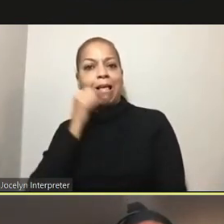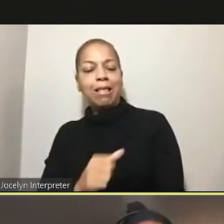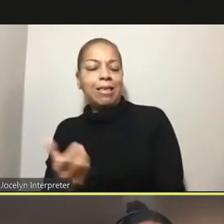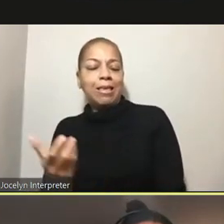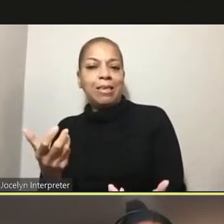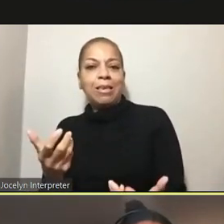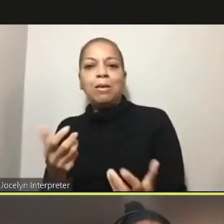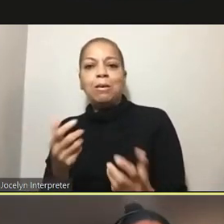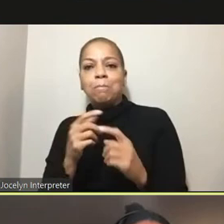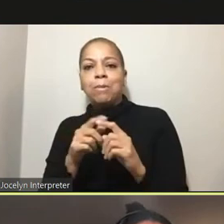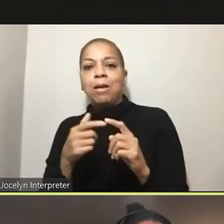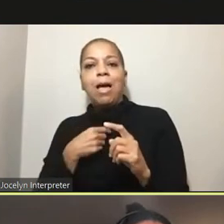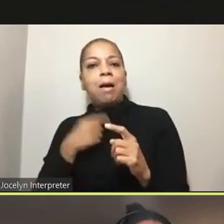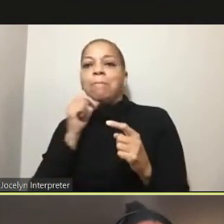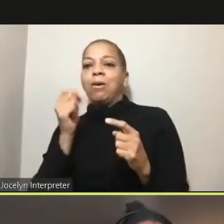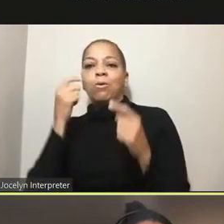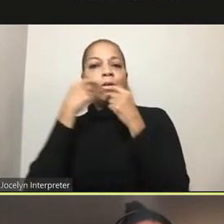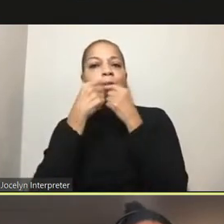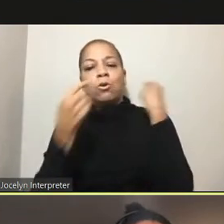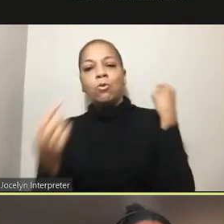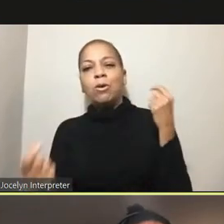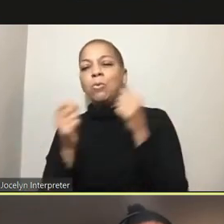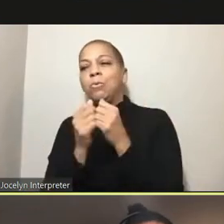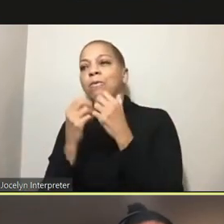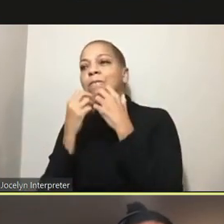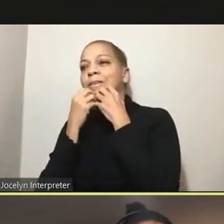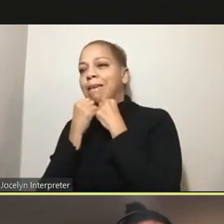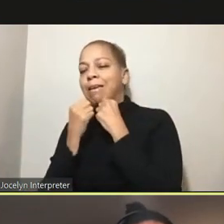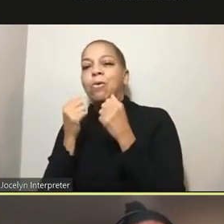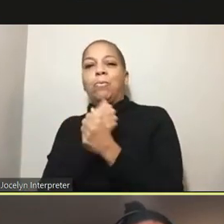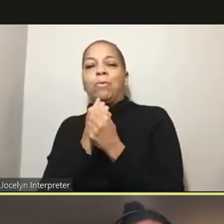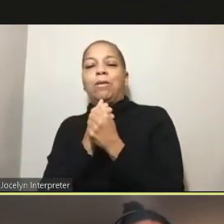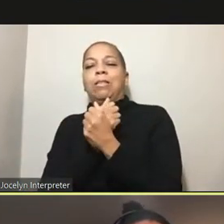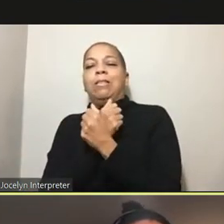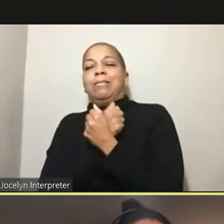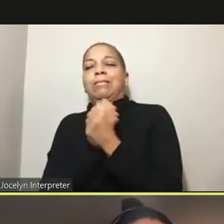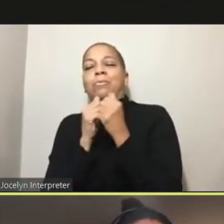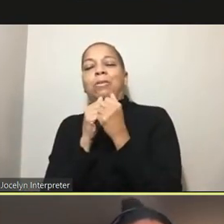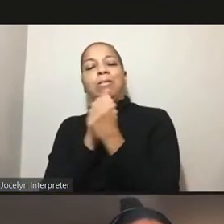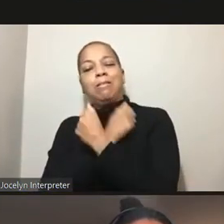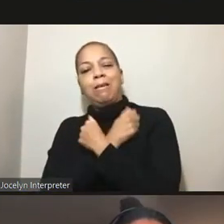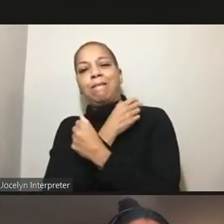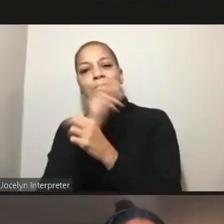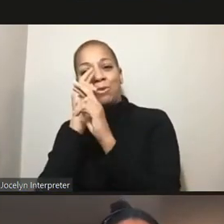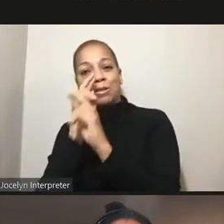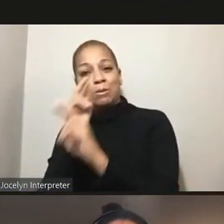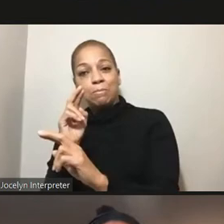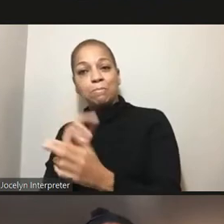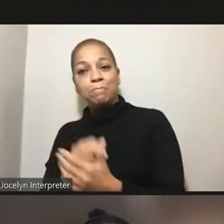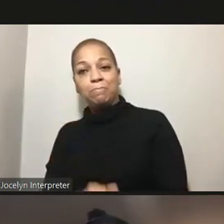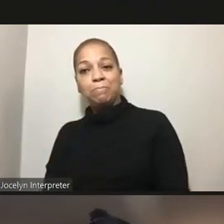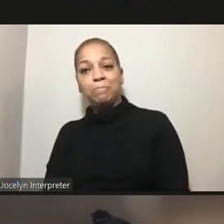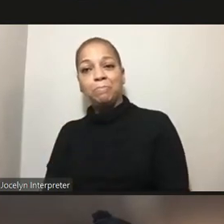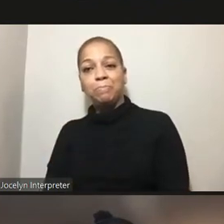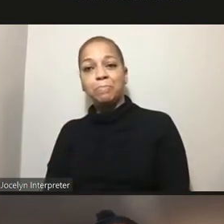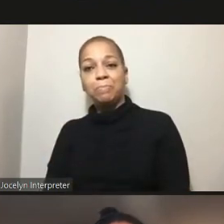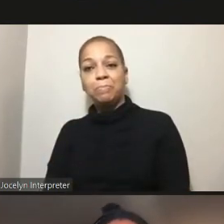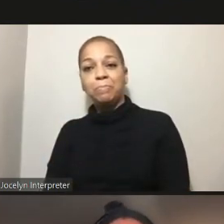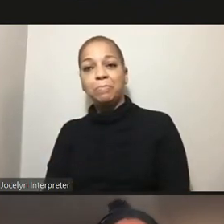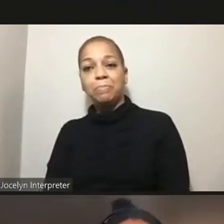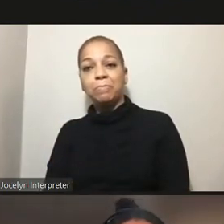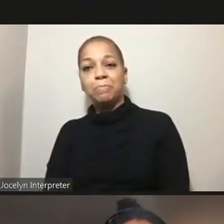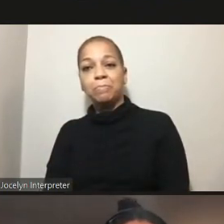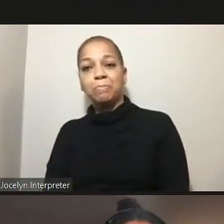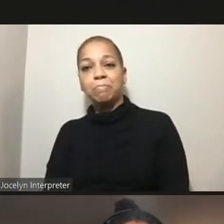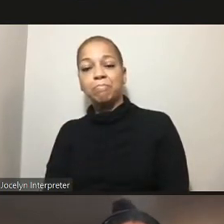where I'm gonna disagree with you, with care, with love, and with respect. I think that I am sort